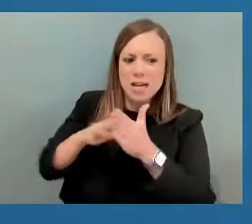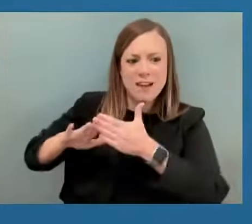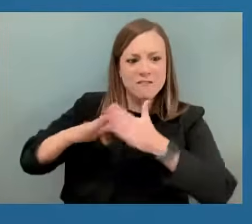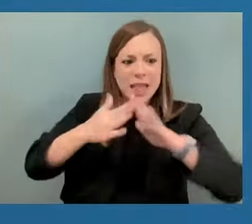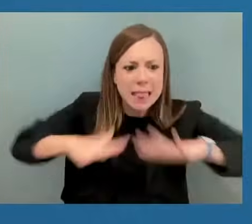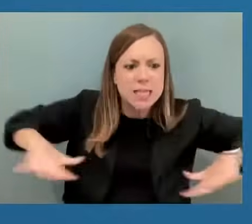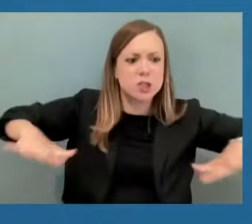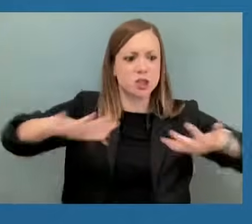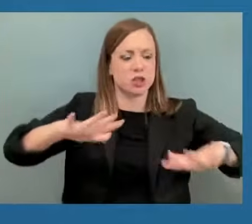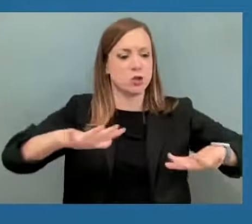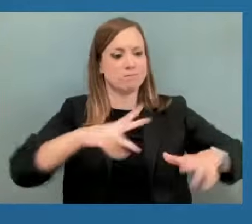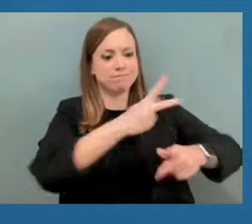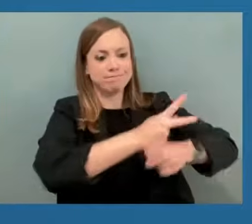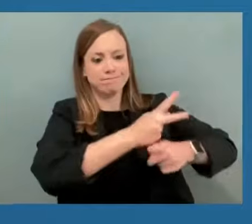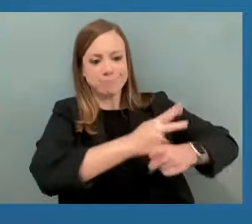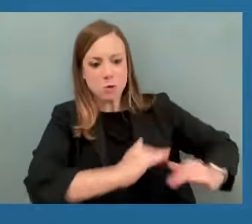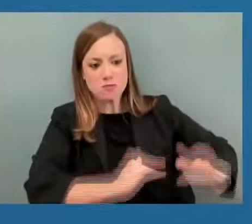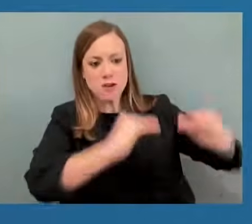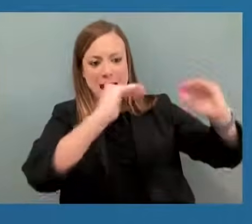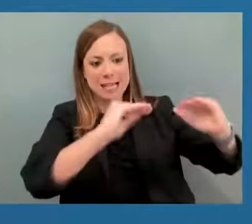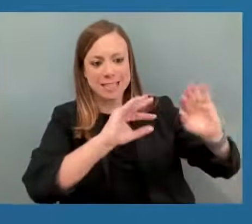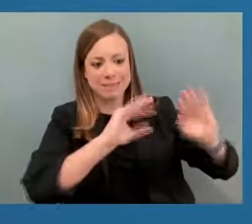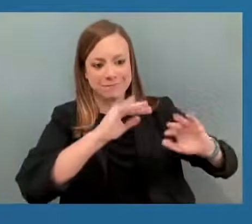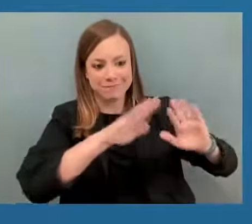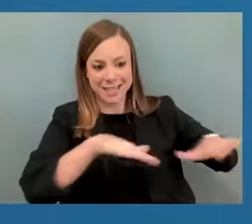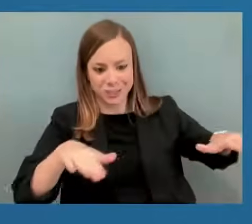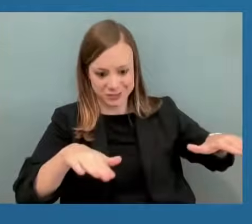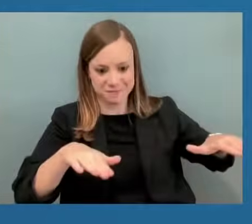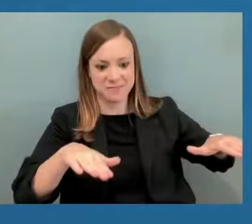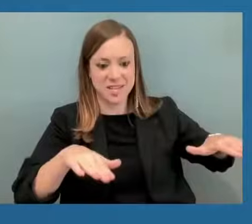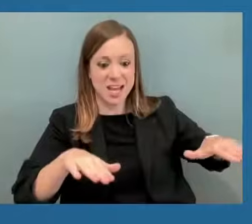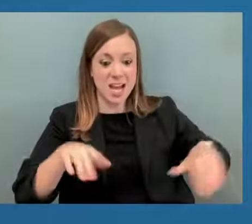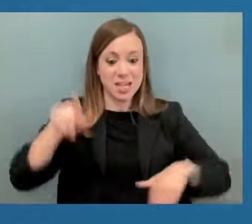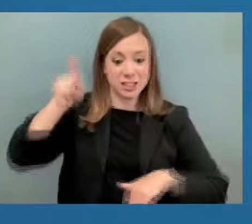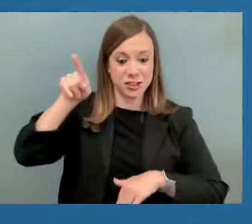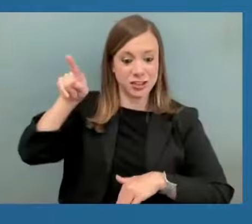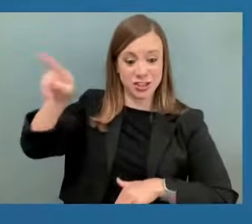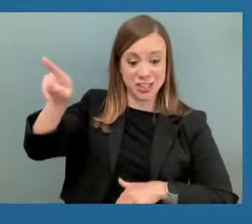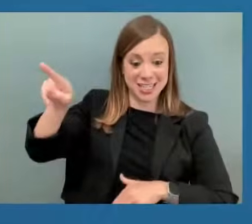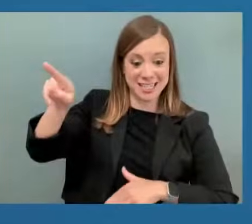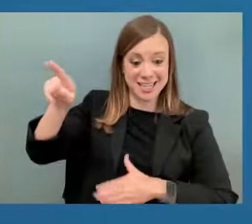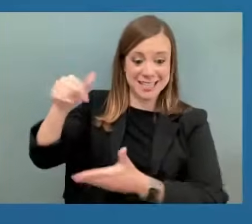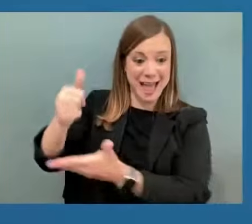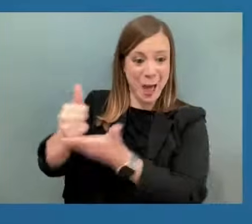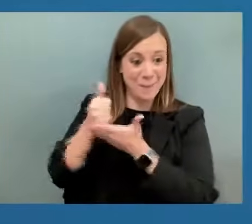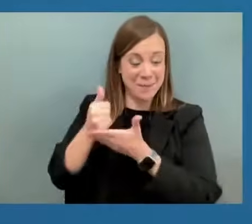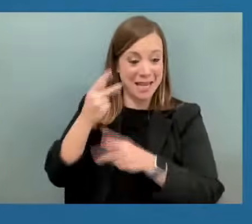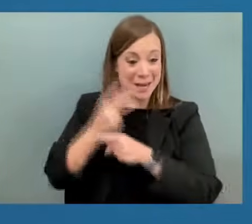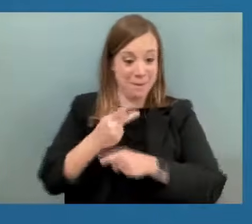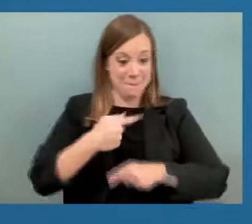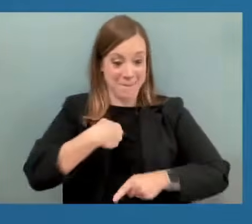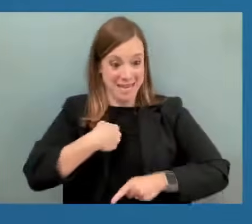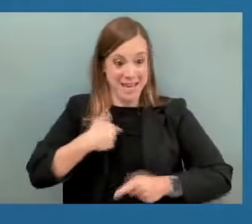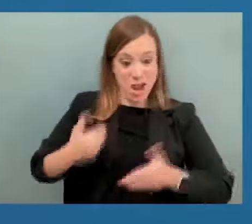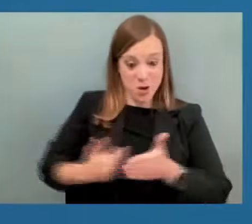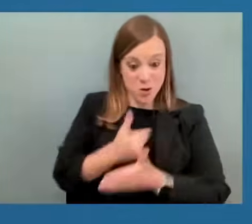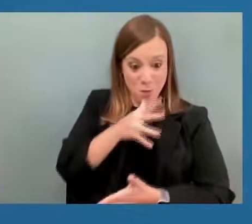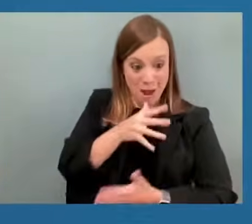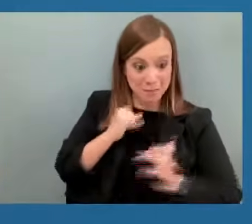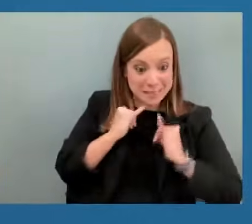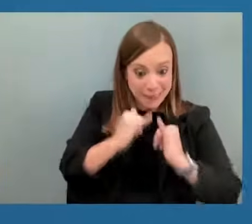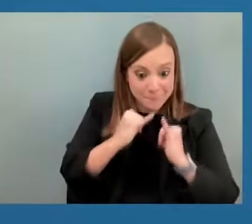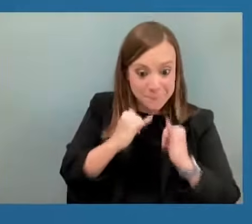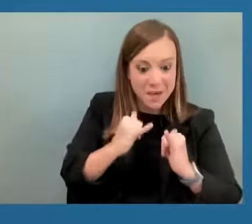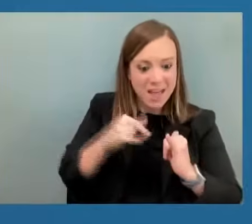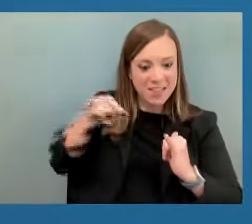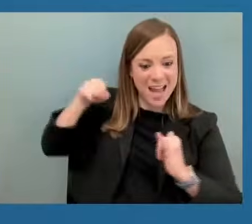Governor Hochul is keeping new moms like me on top of mind and making sure that New York State is the best place to raise a healthy baby and a